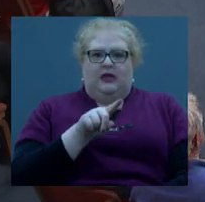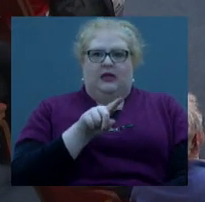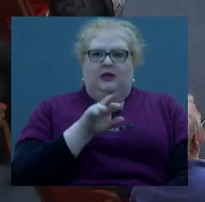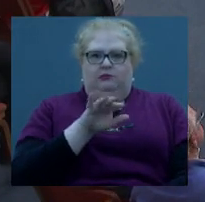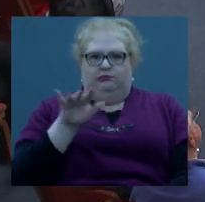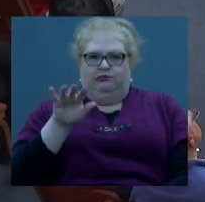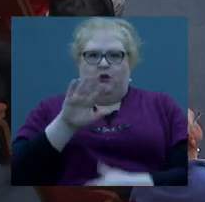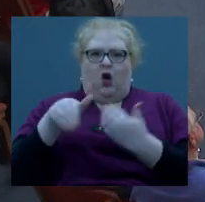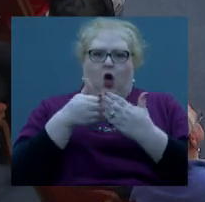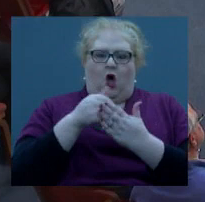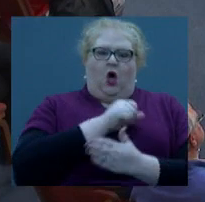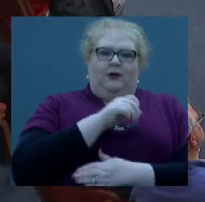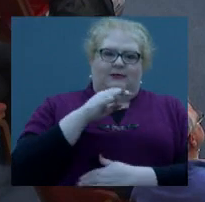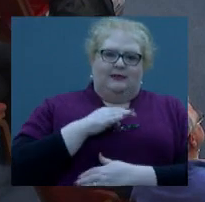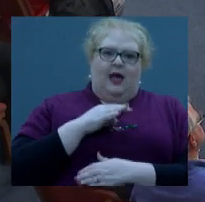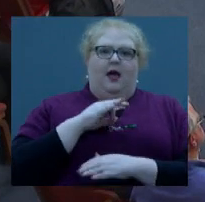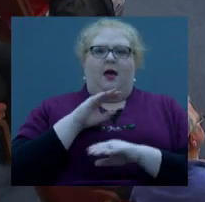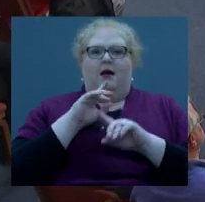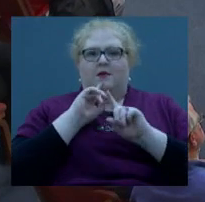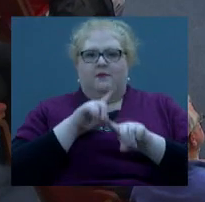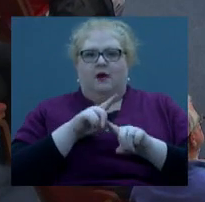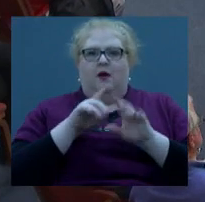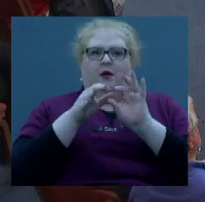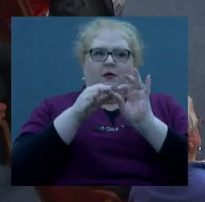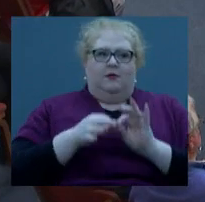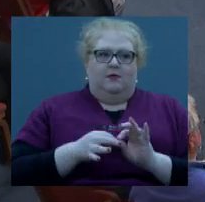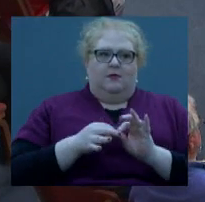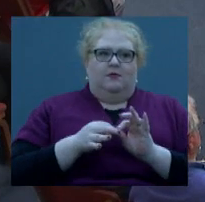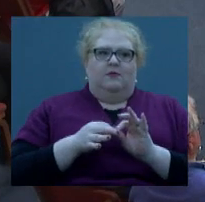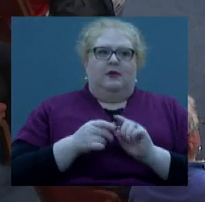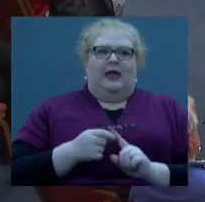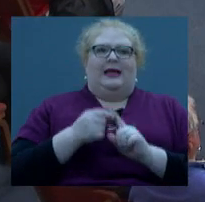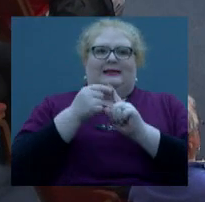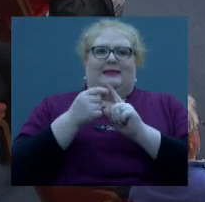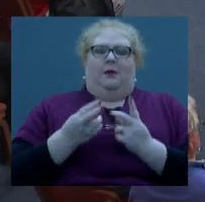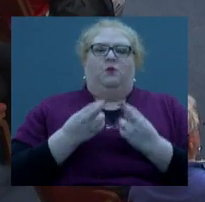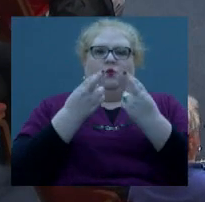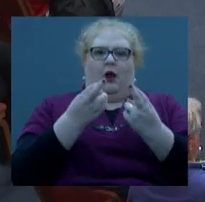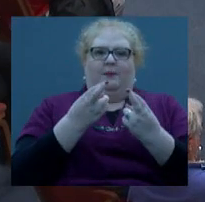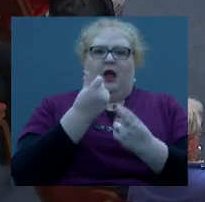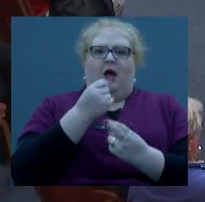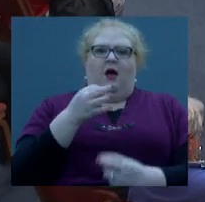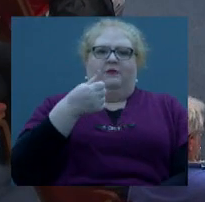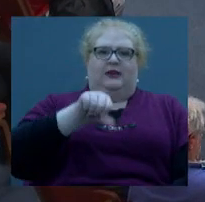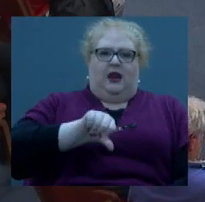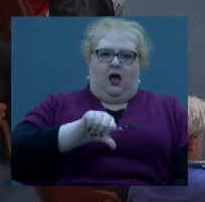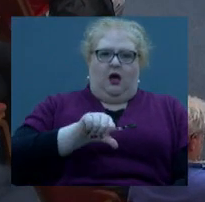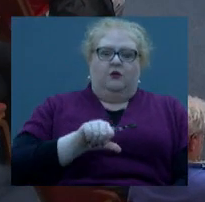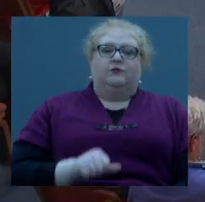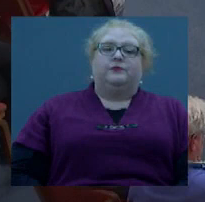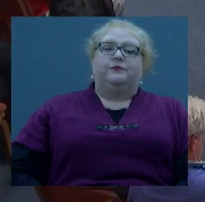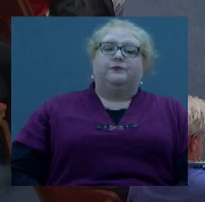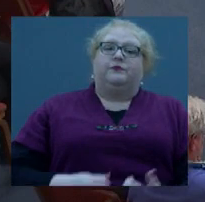staff comments and conditions, accept the recommendation of denial. You have a motion, is there a second?